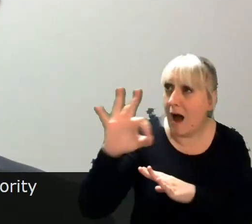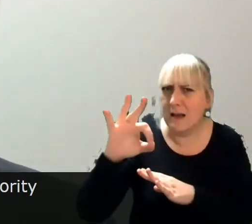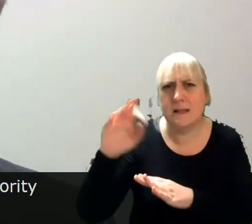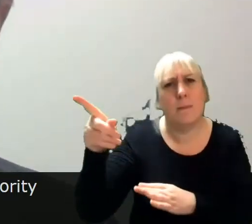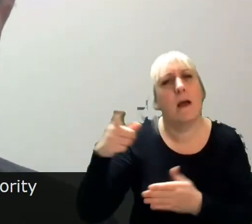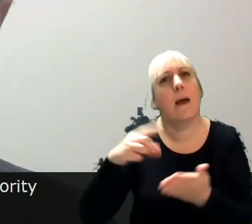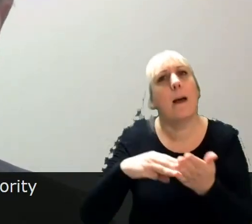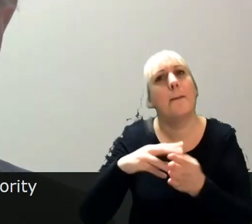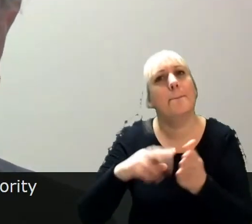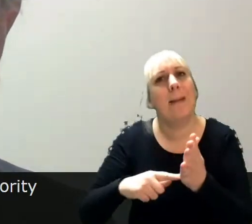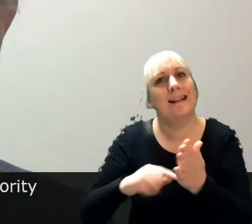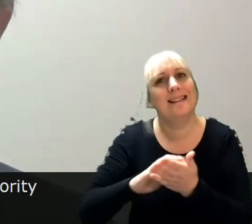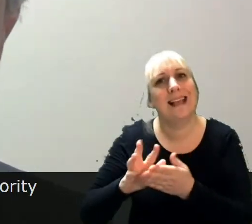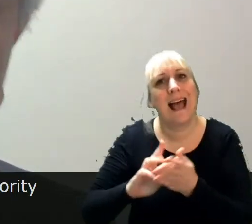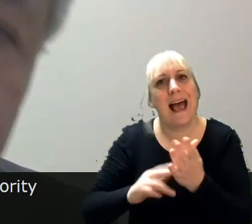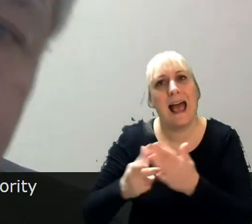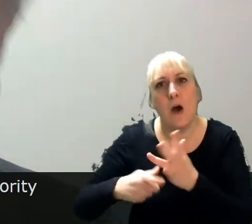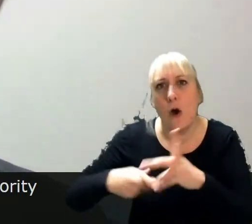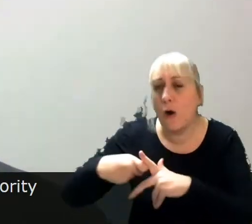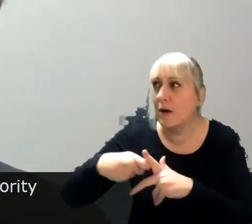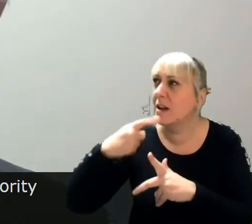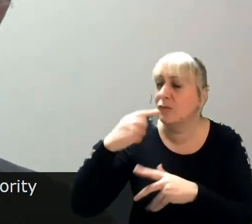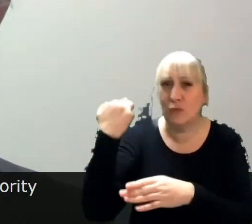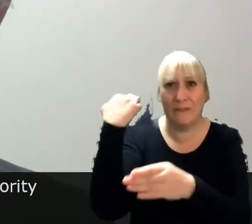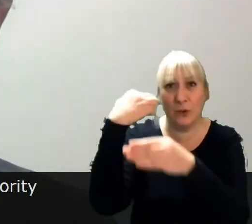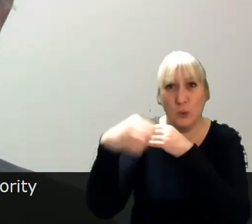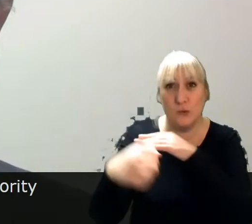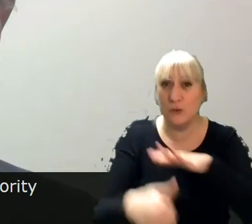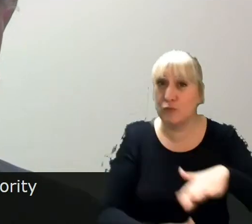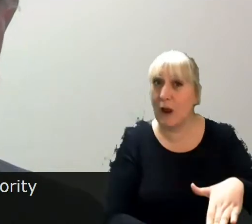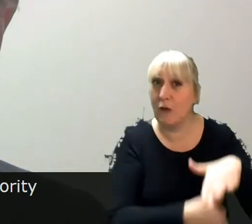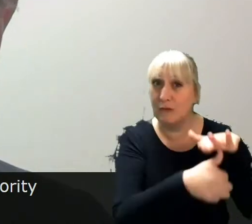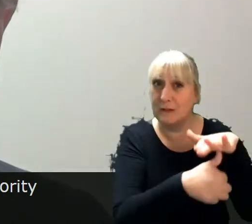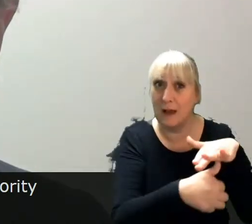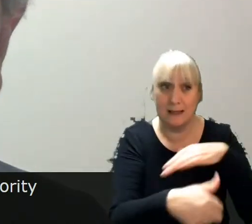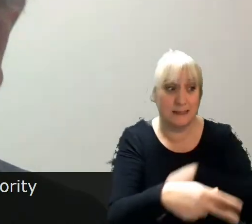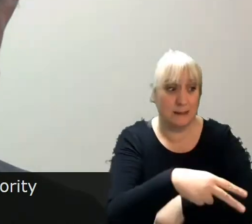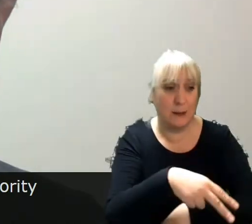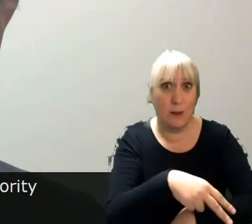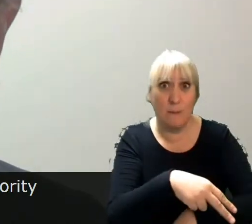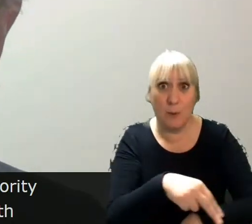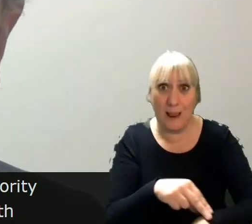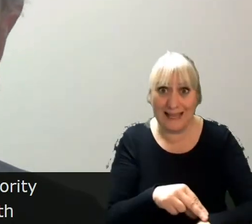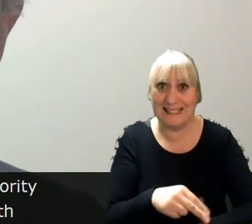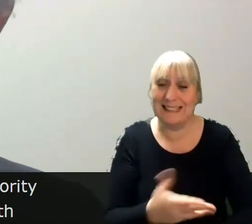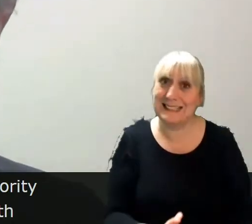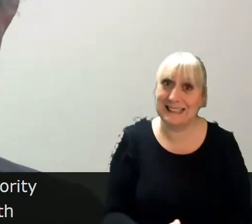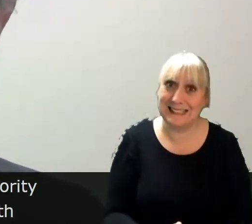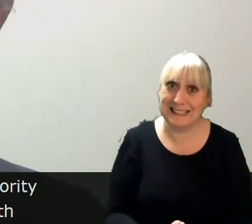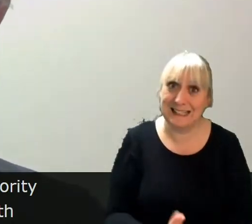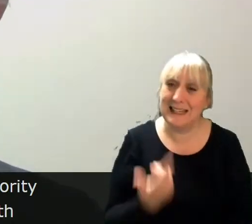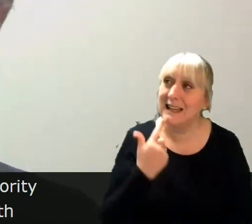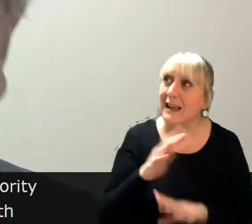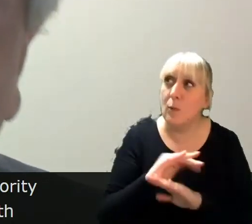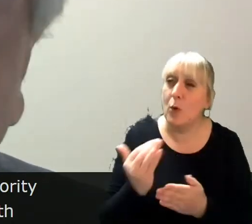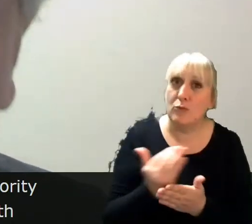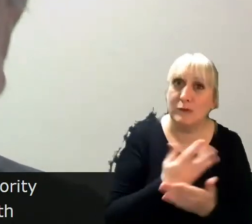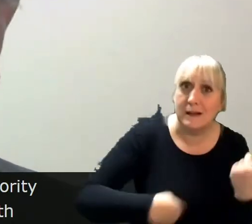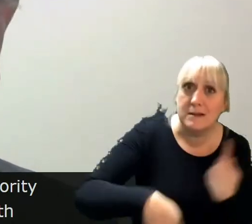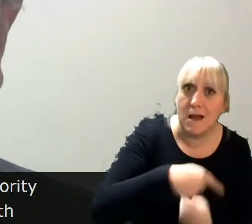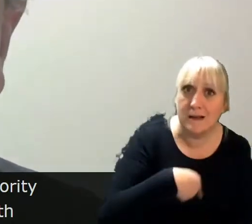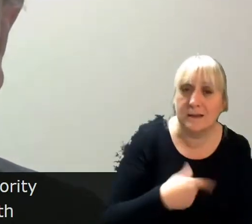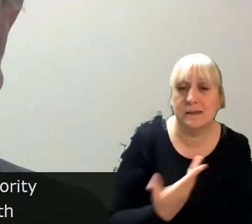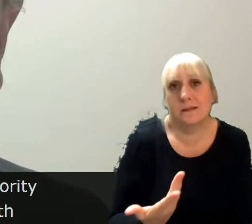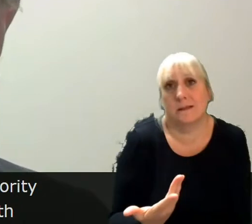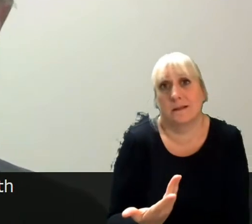he's not going to prioritize police officers who are putting their necks out on the front line to protect us. The chair of the Federation